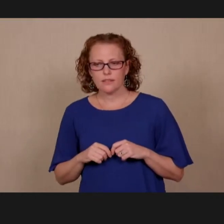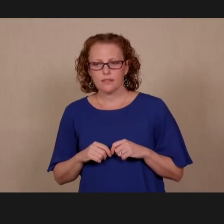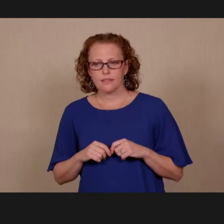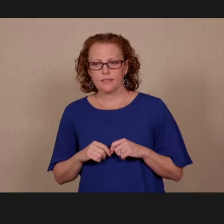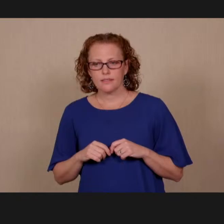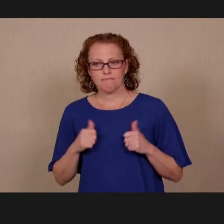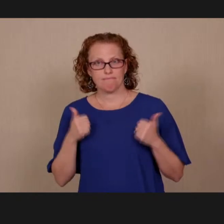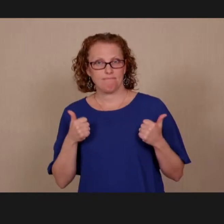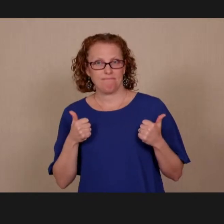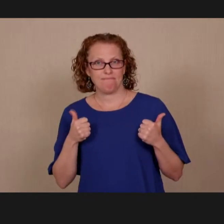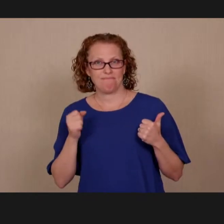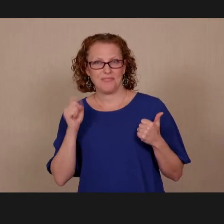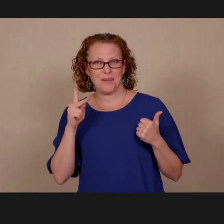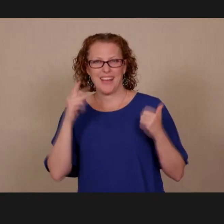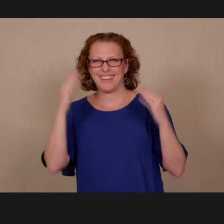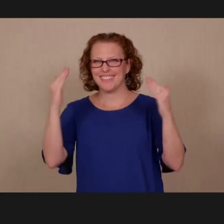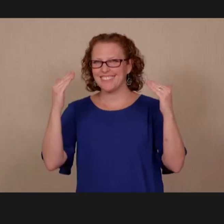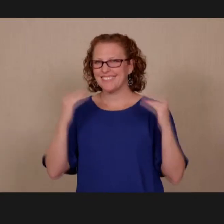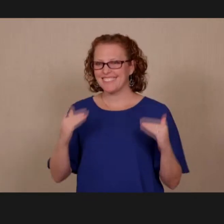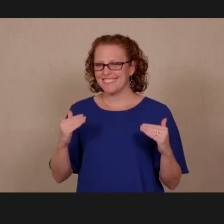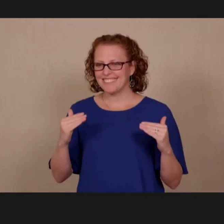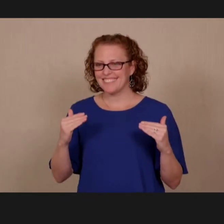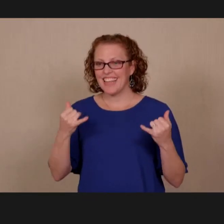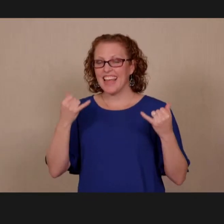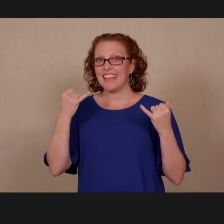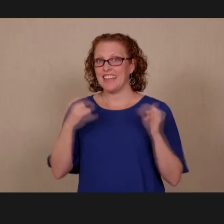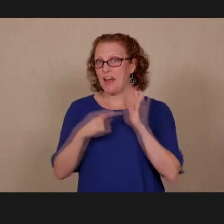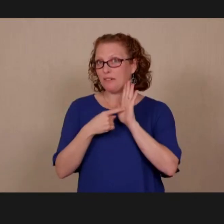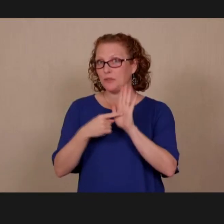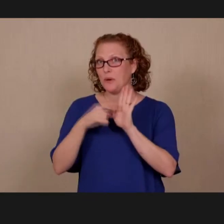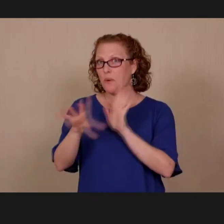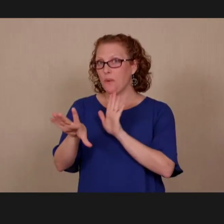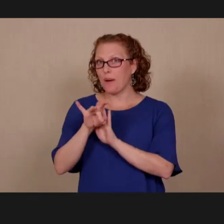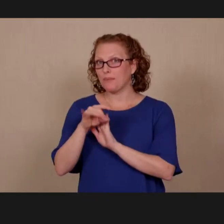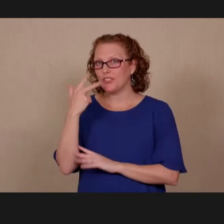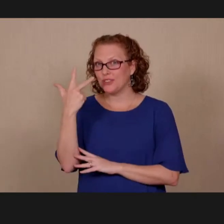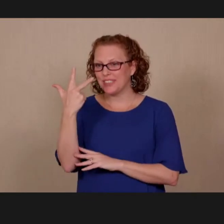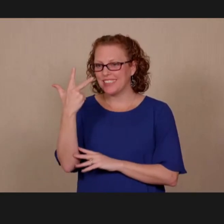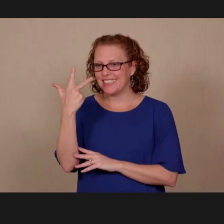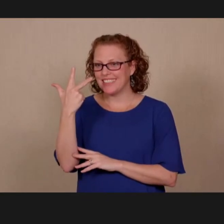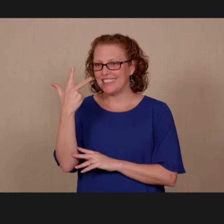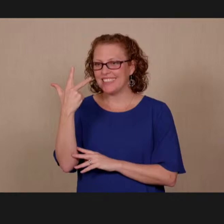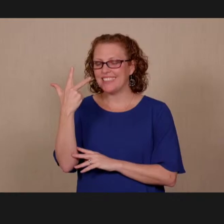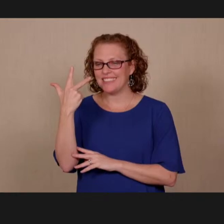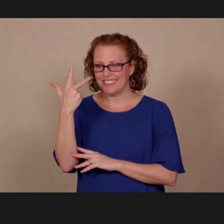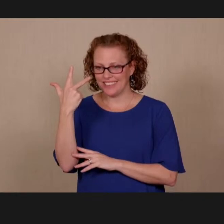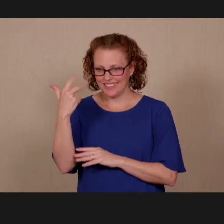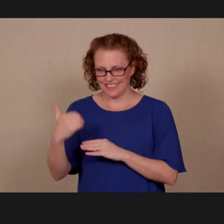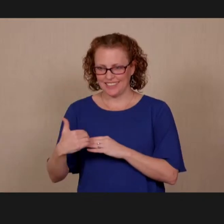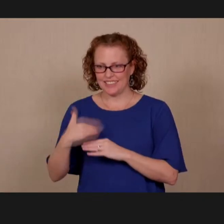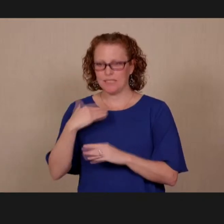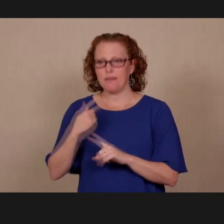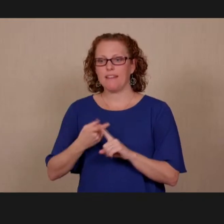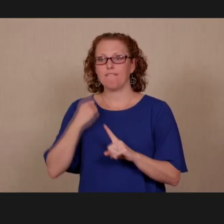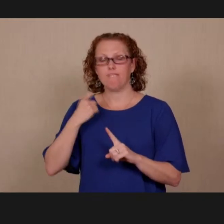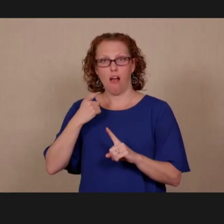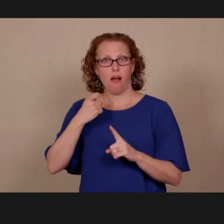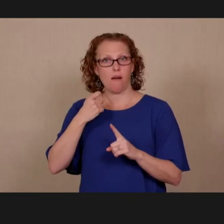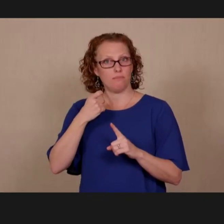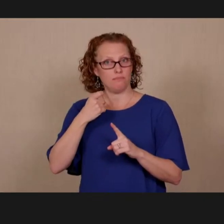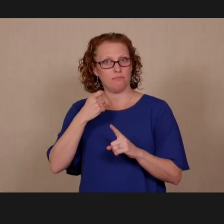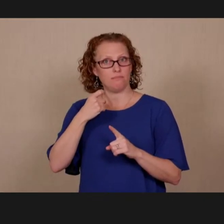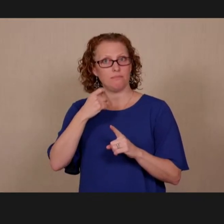Okay, and moving on to map option 3. This was submitted by a member of the public,